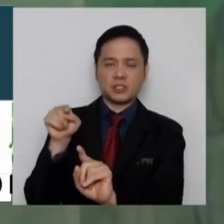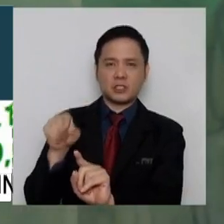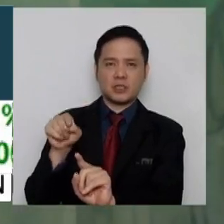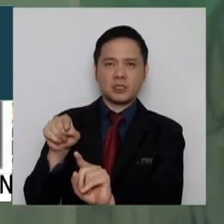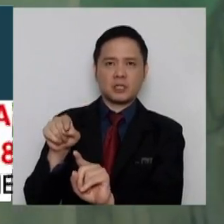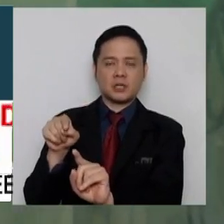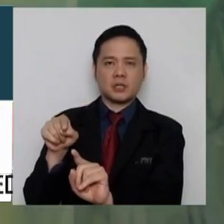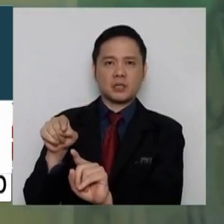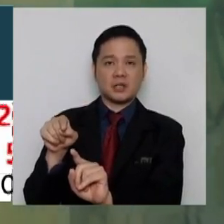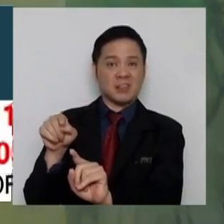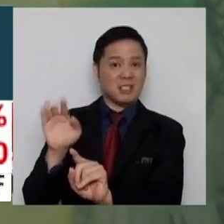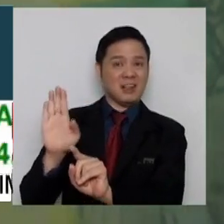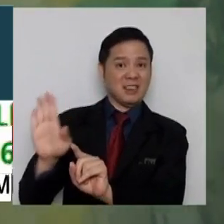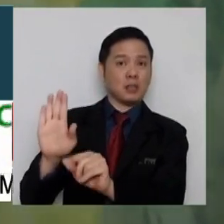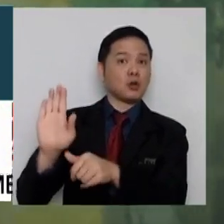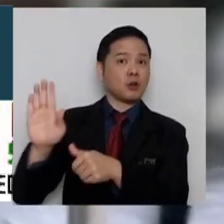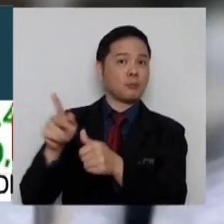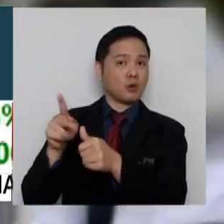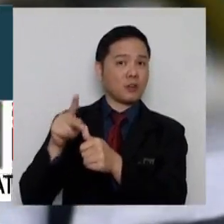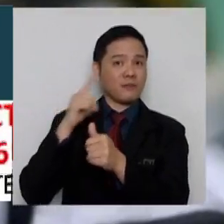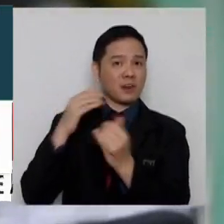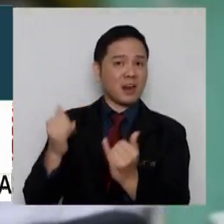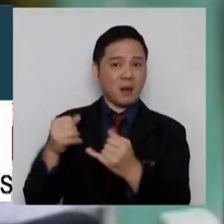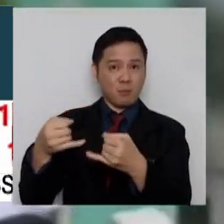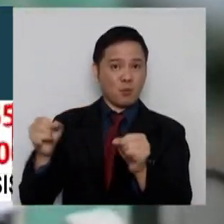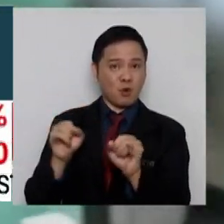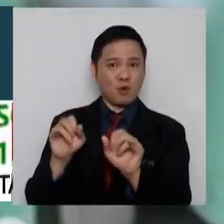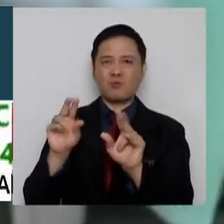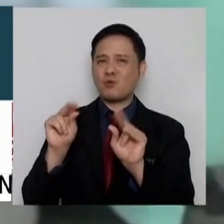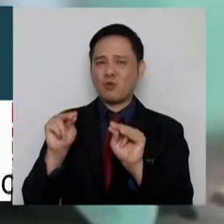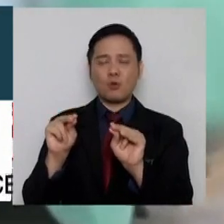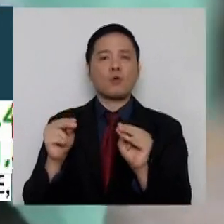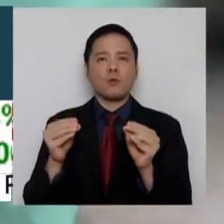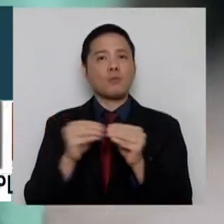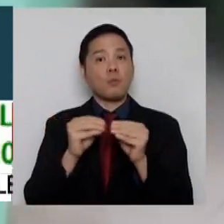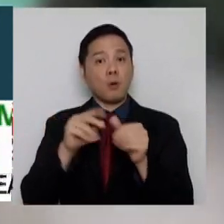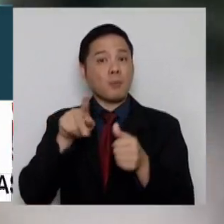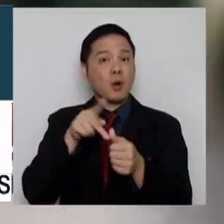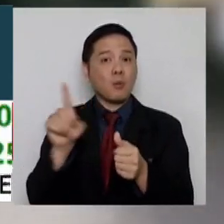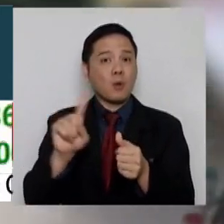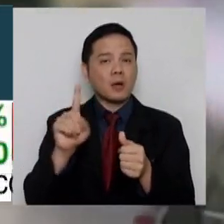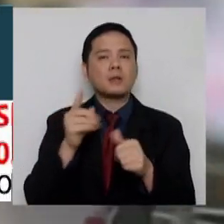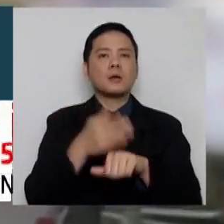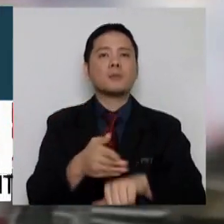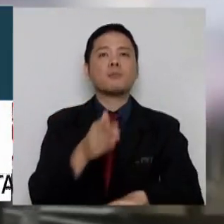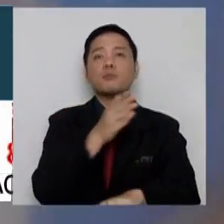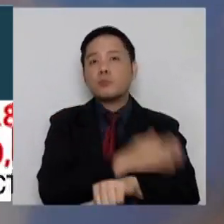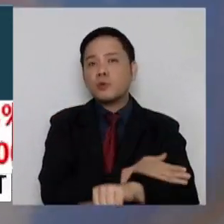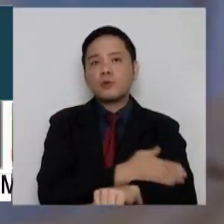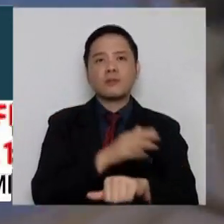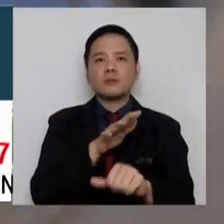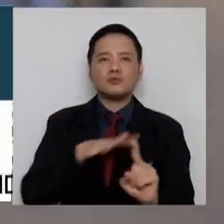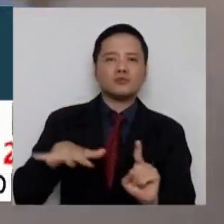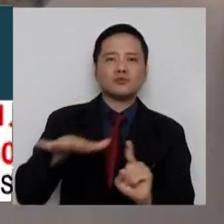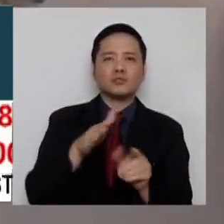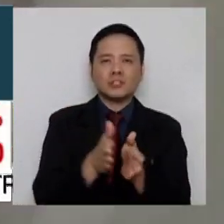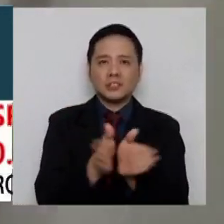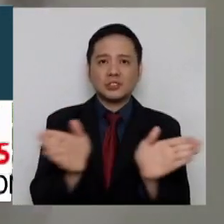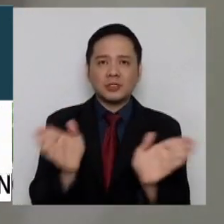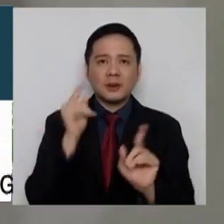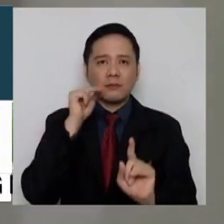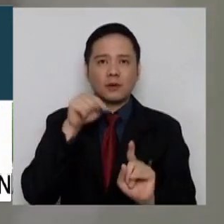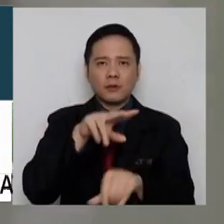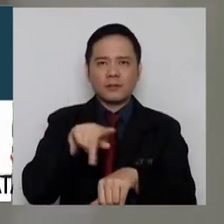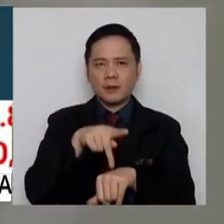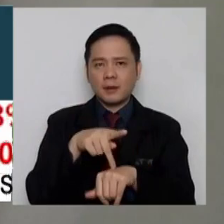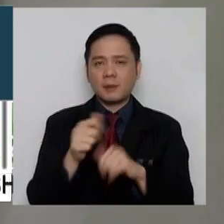but that is not the priority of the DOH as of the moment. Their priority right now is to maintain, if not improve, status quo, which is to further lower the